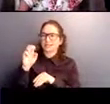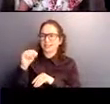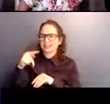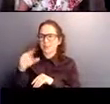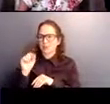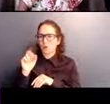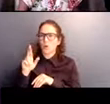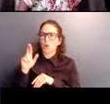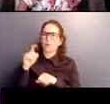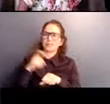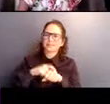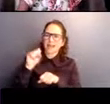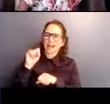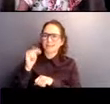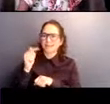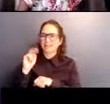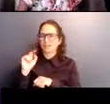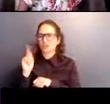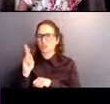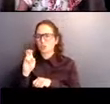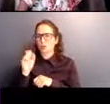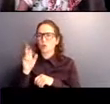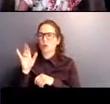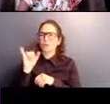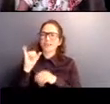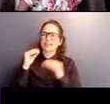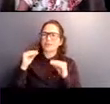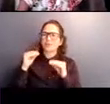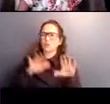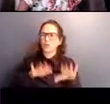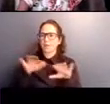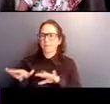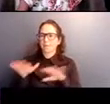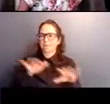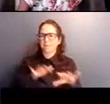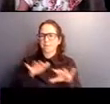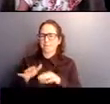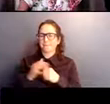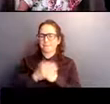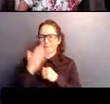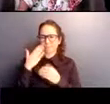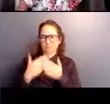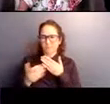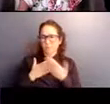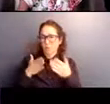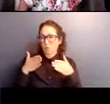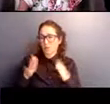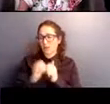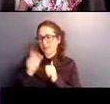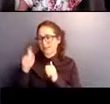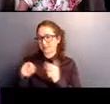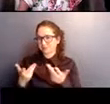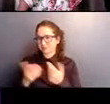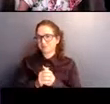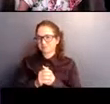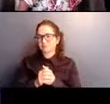signature or like I said, teaching rhythm in whatever way that I need to. So